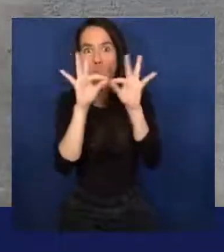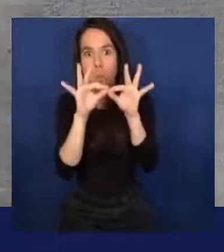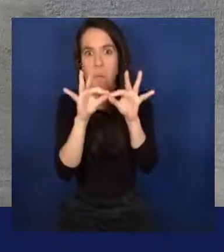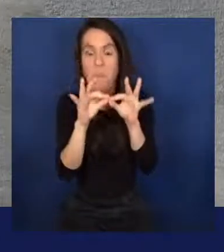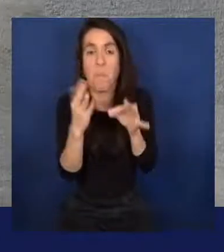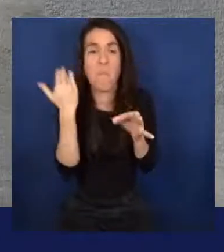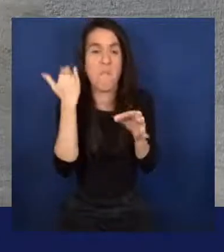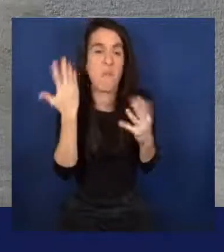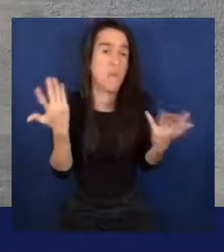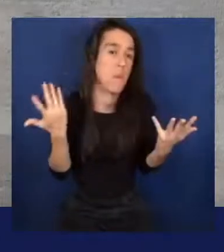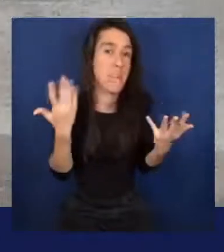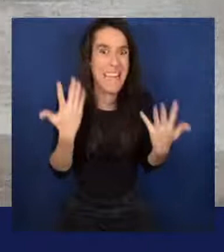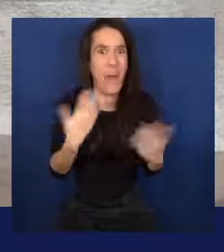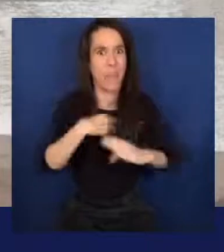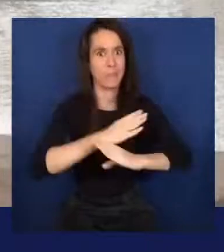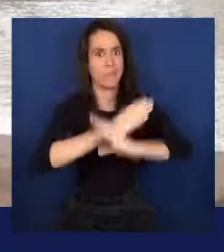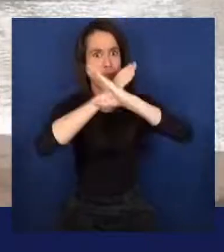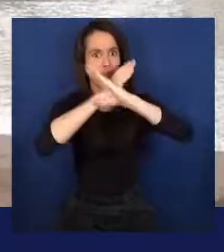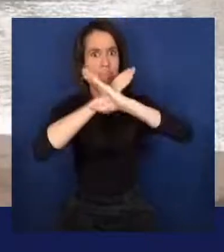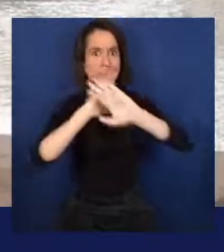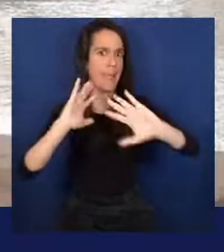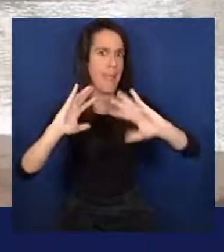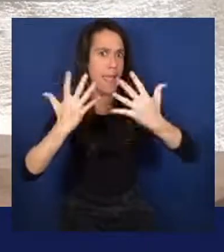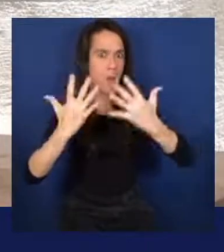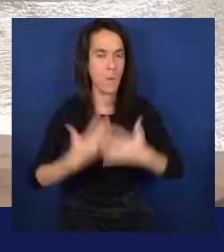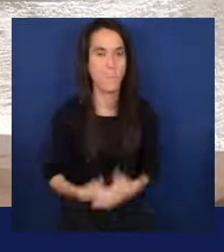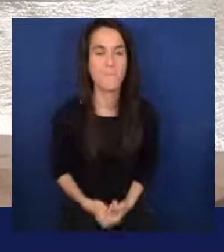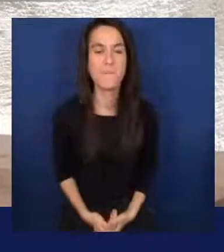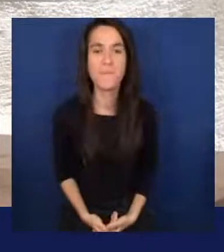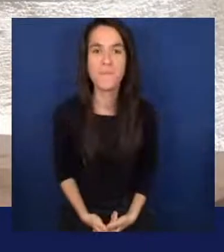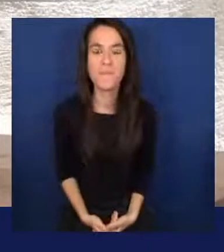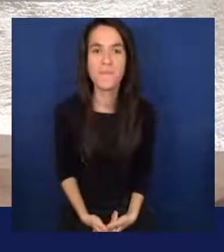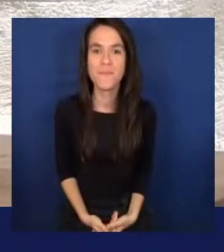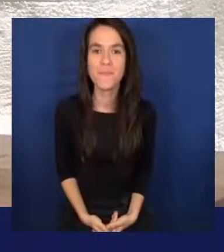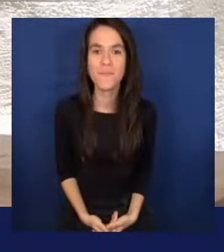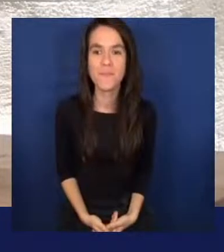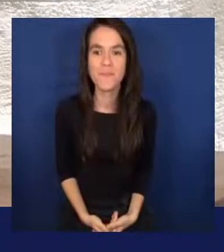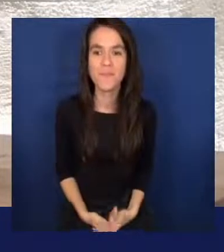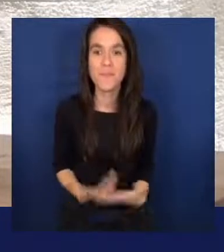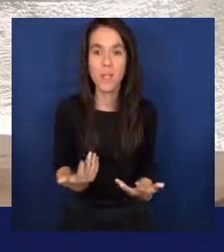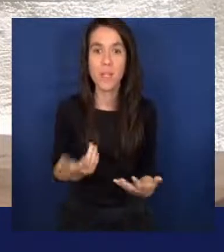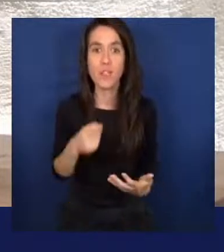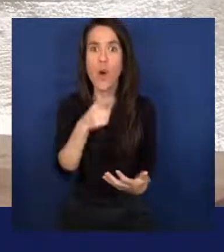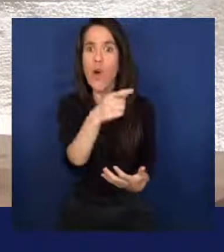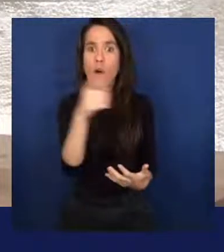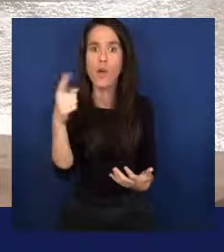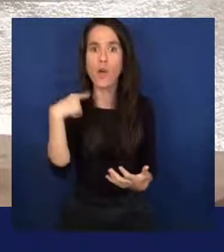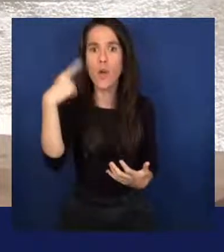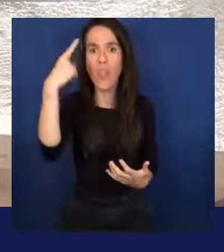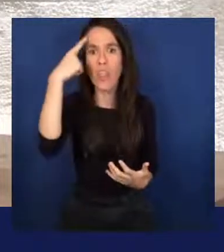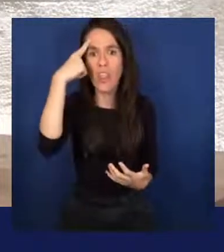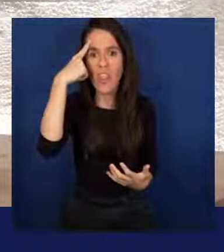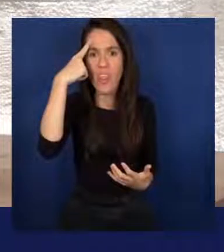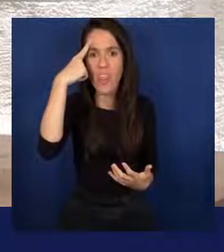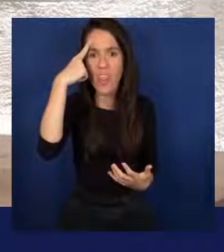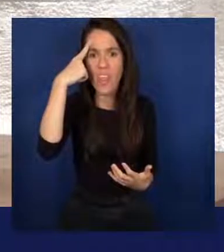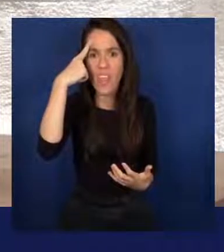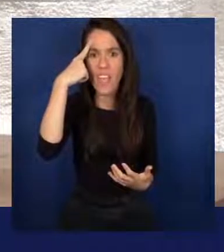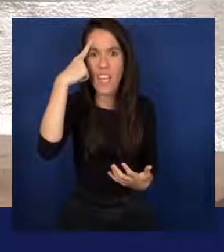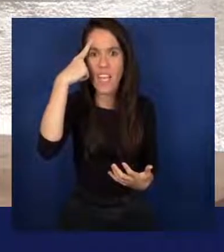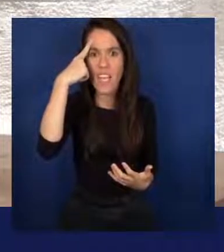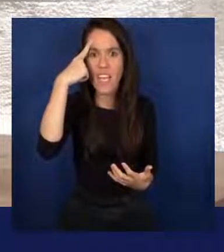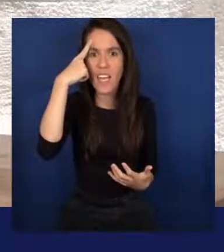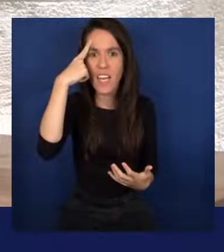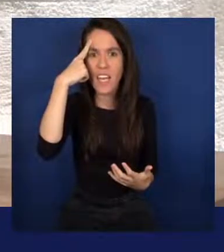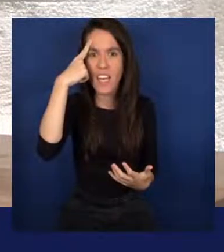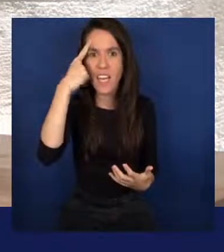things that need to be protected. So for both of you, what are the traffic lights and the driver's licenses